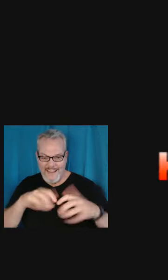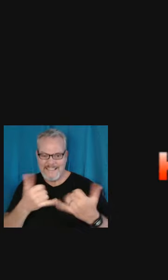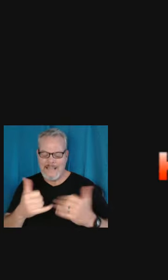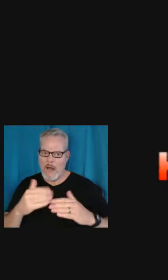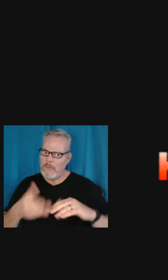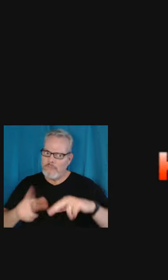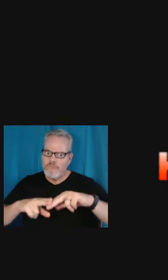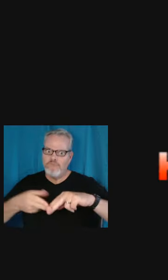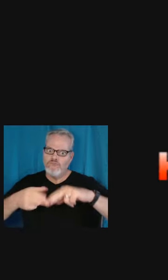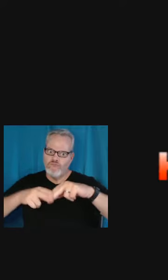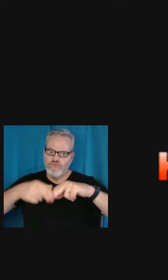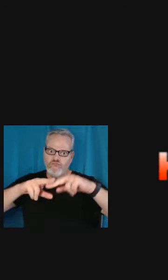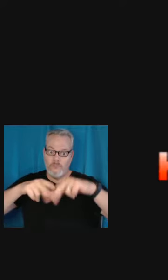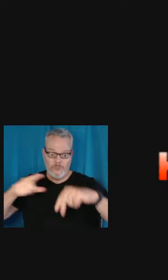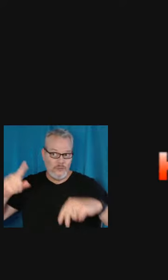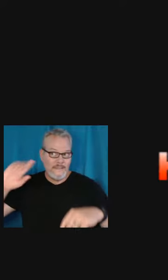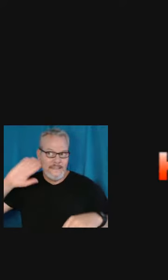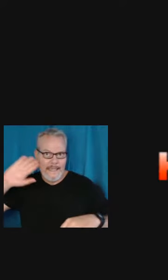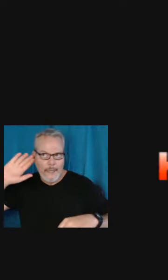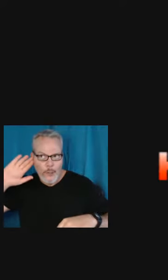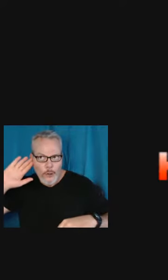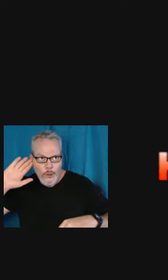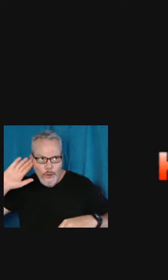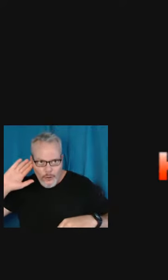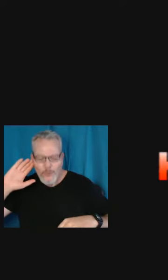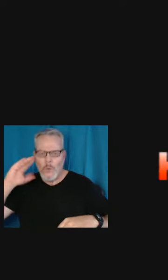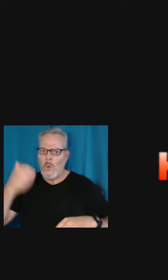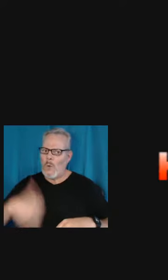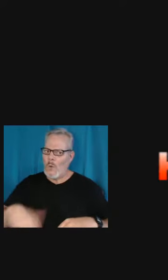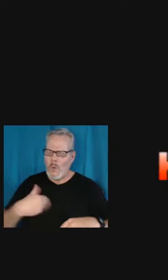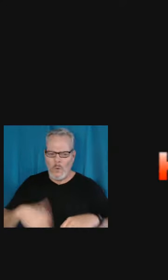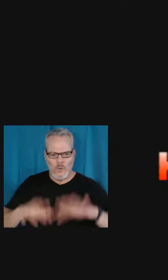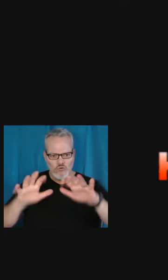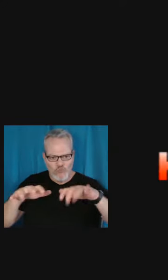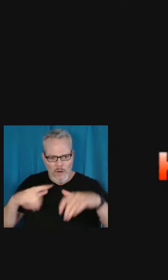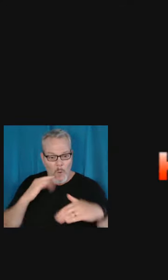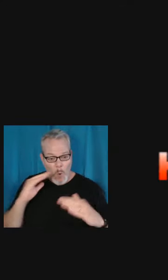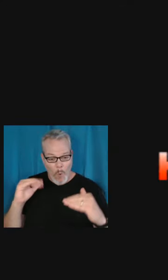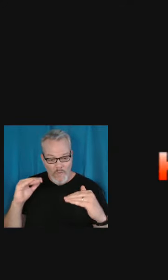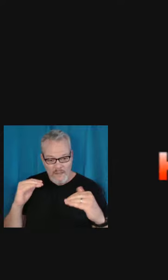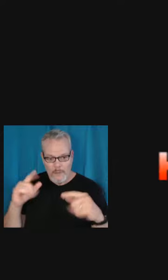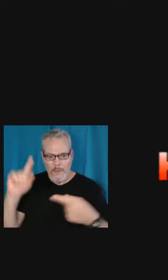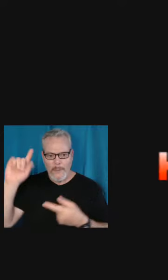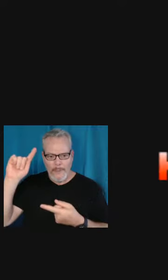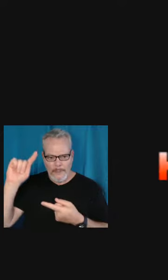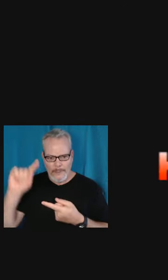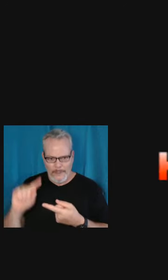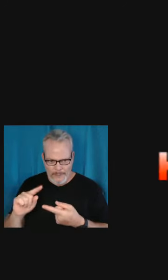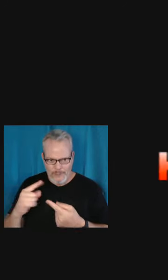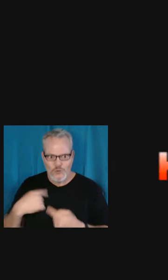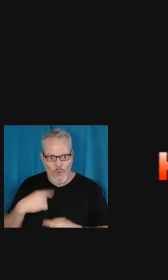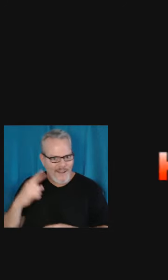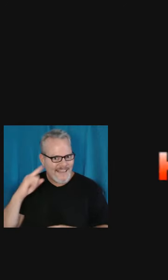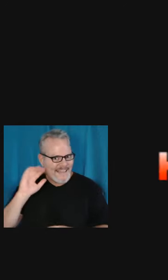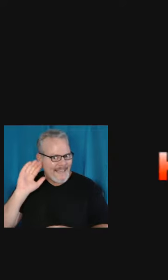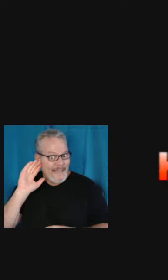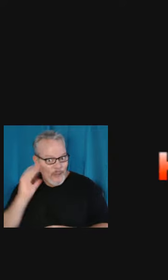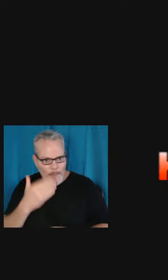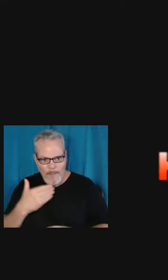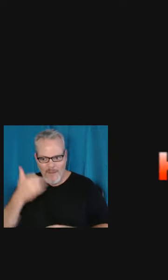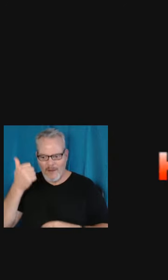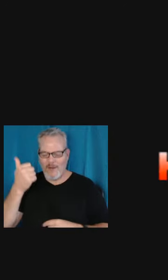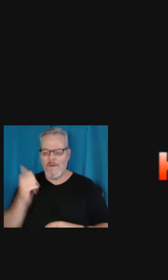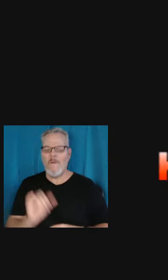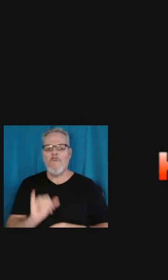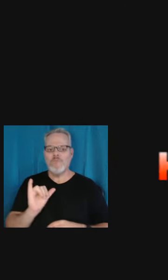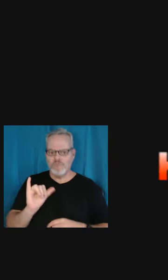don't know if you guys can hear it, but hopefully it calms down a little so I can hear everything. Oh, interesting. Yeah, a